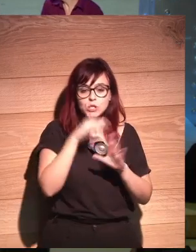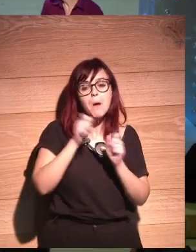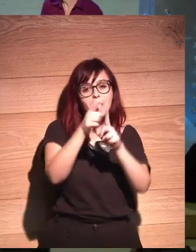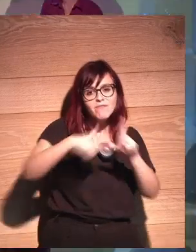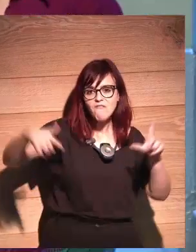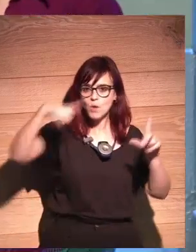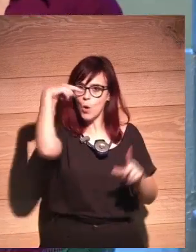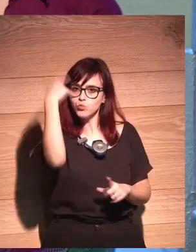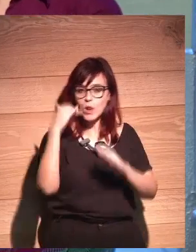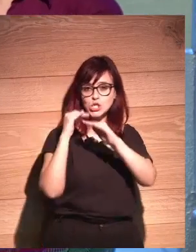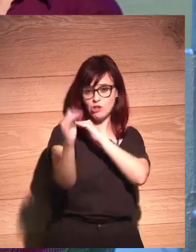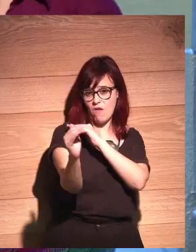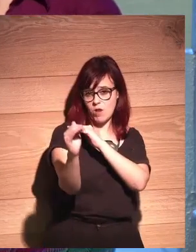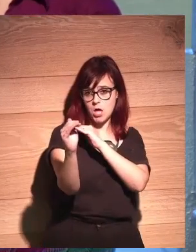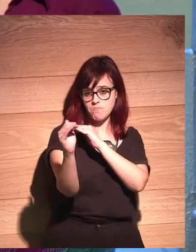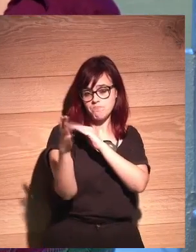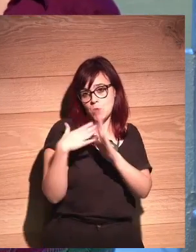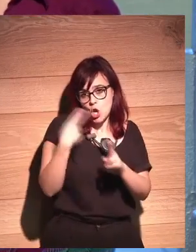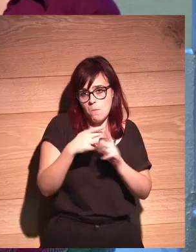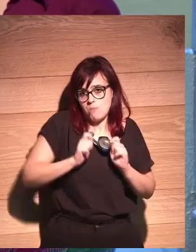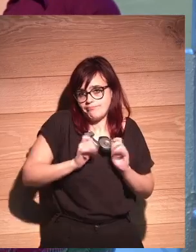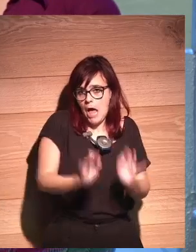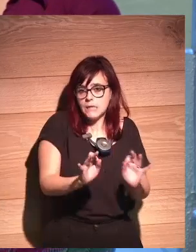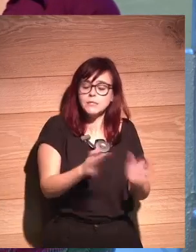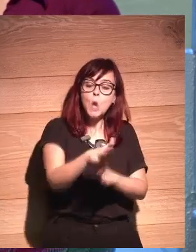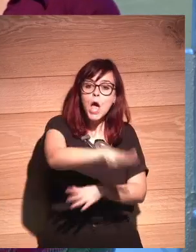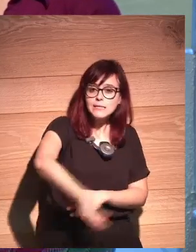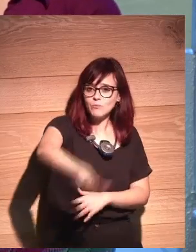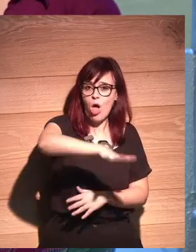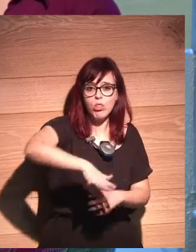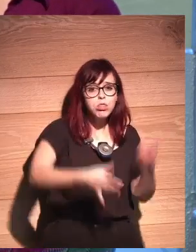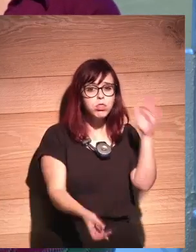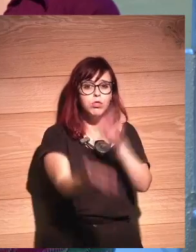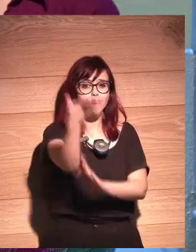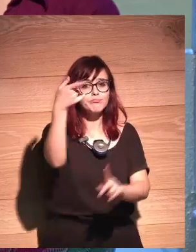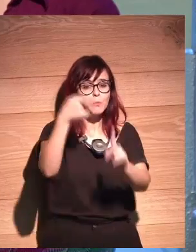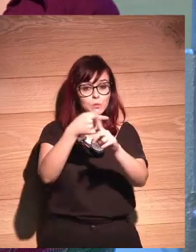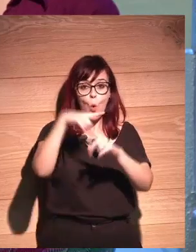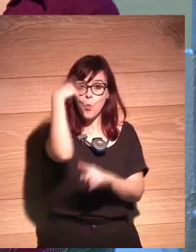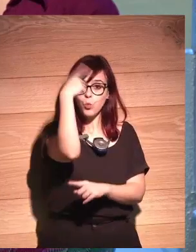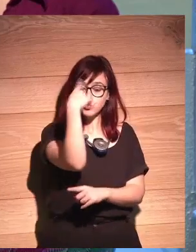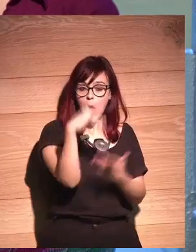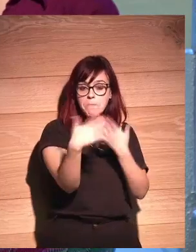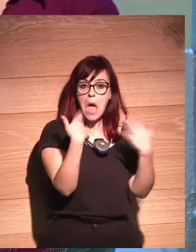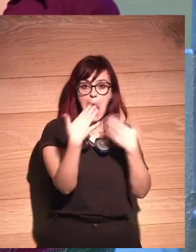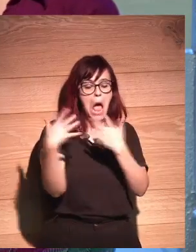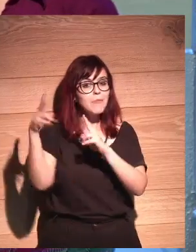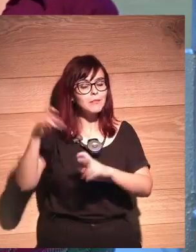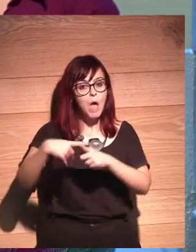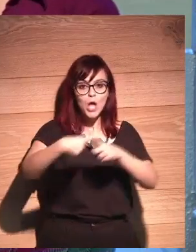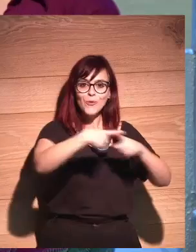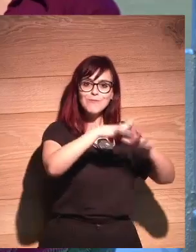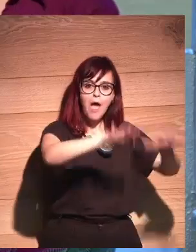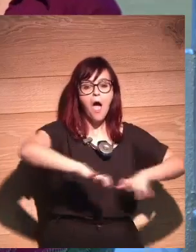working on this. We're called the Platform of Sustainable Culture. We've created